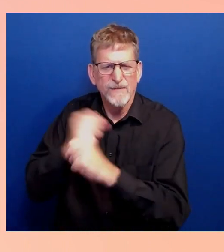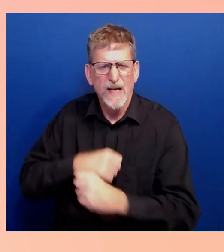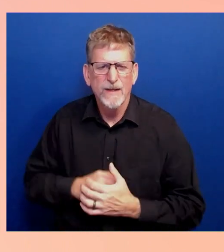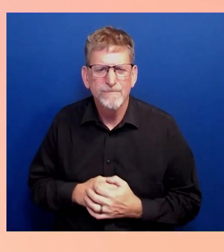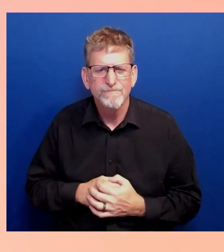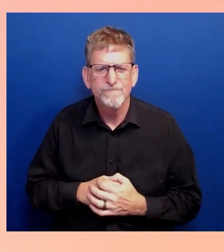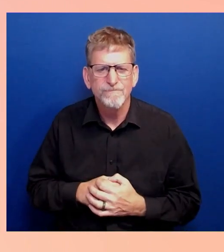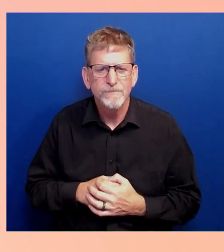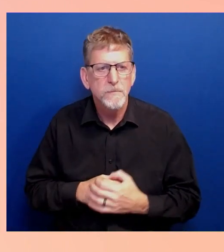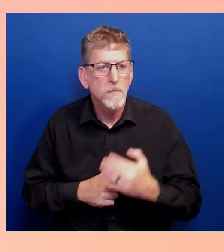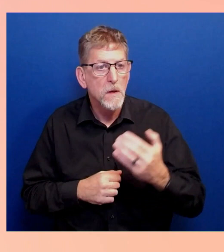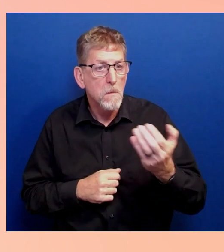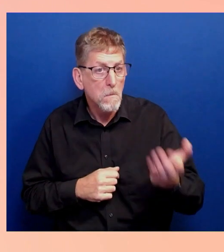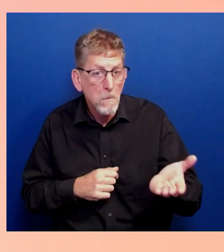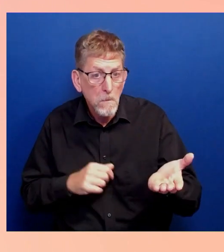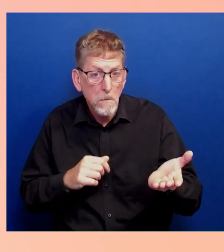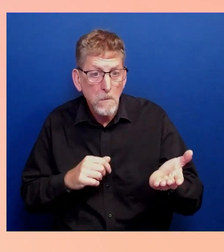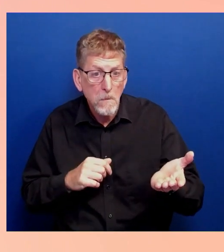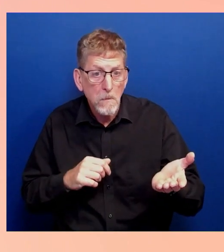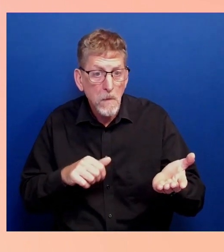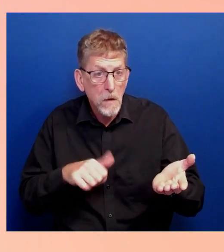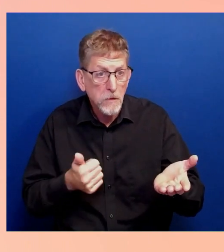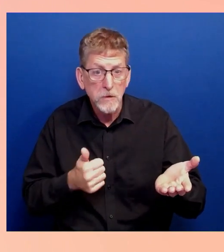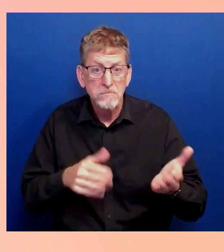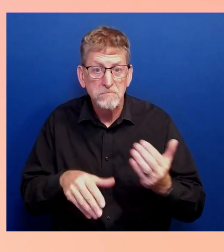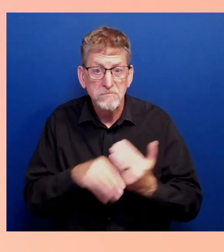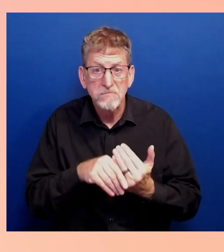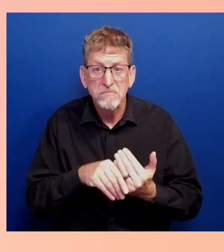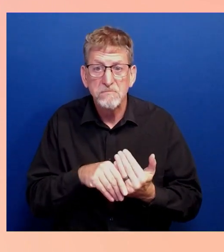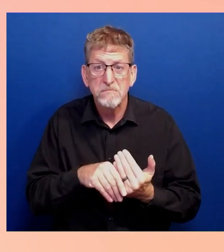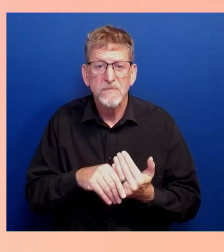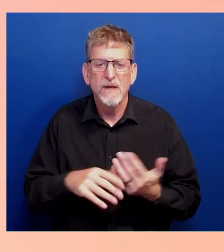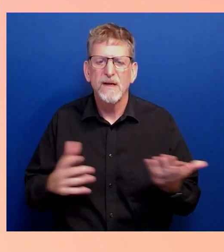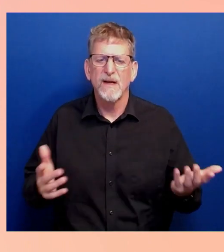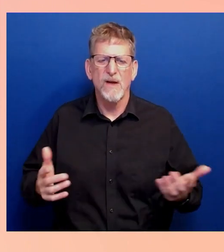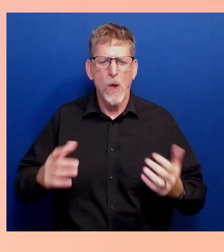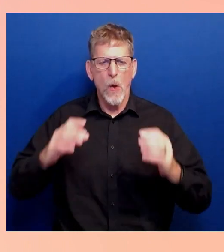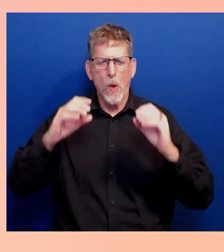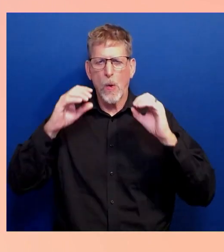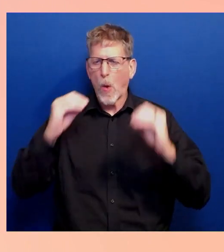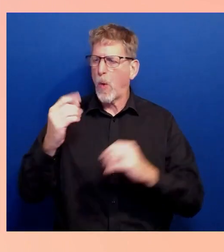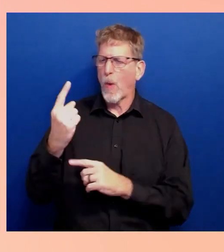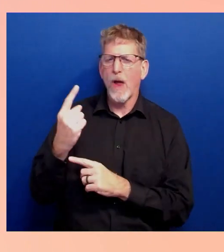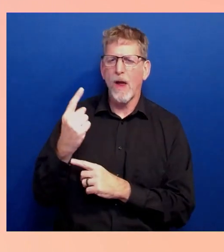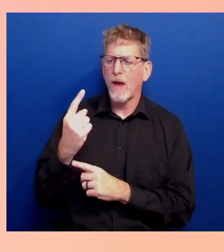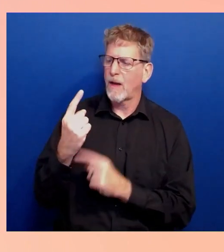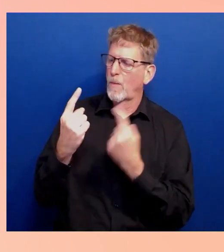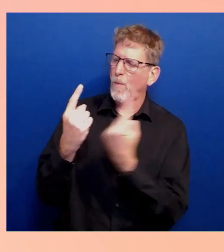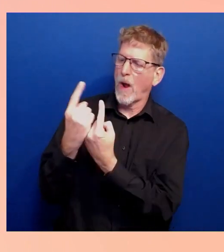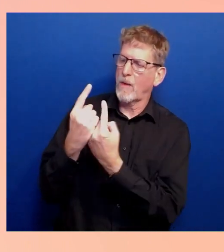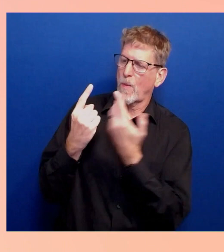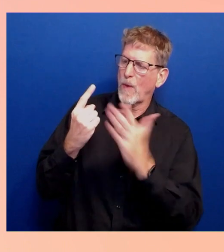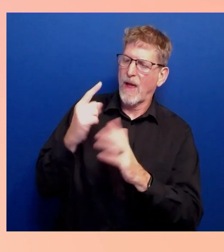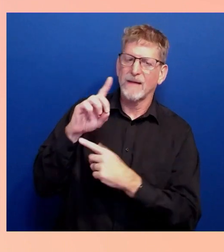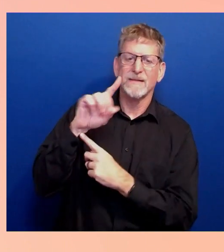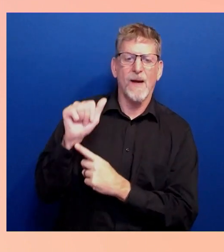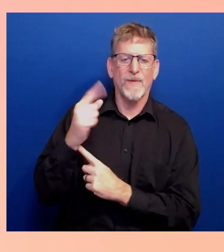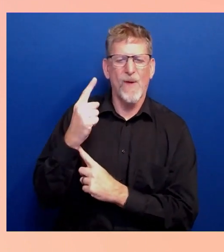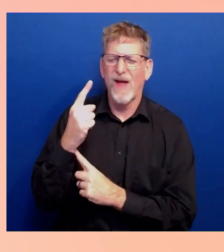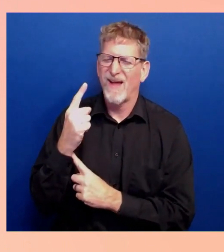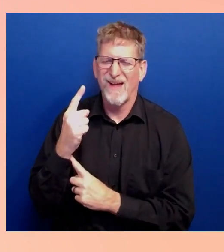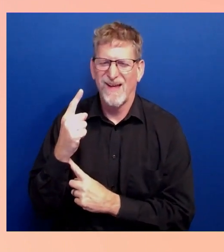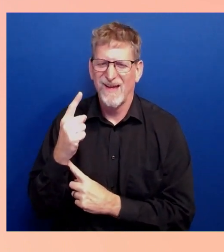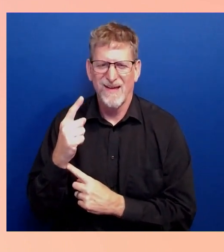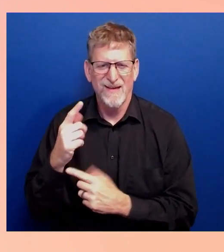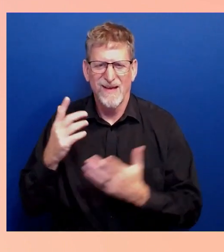there is no one way to be disabled, and there should be no one way to vote. And we need every